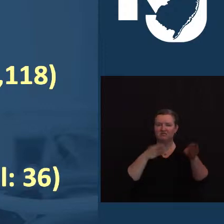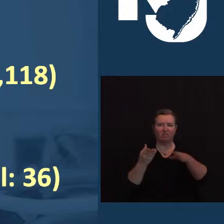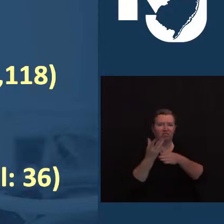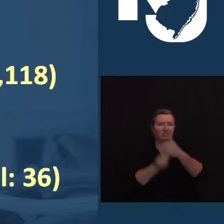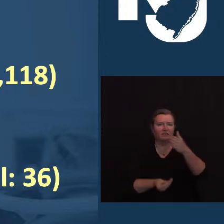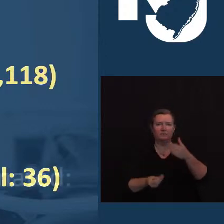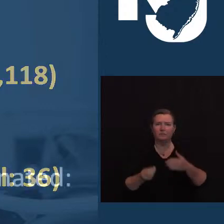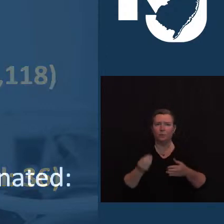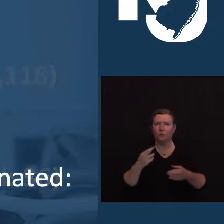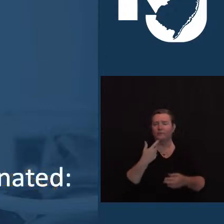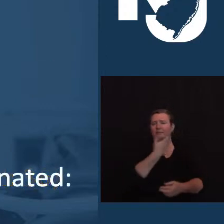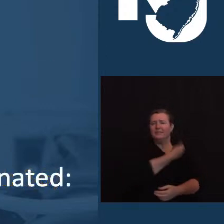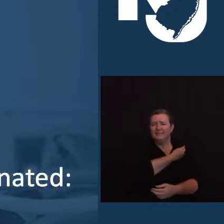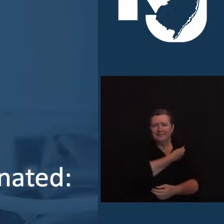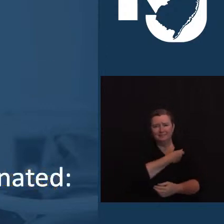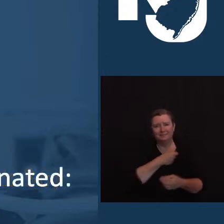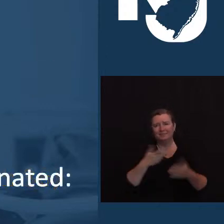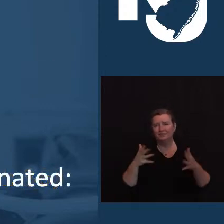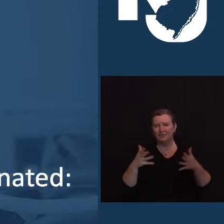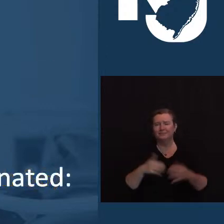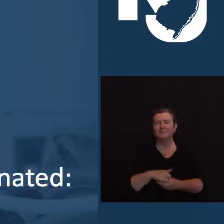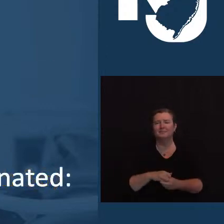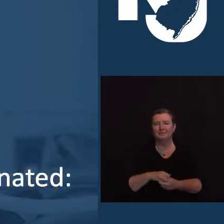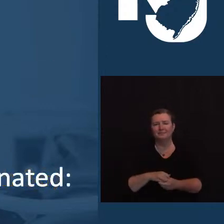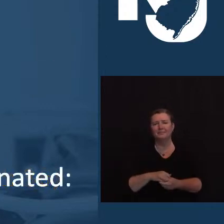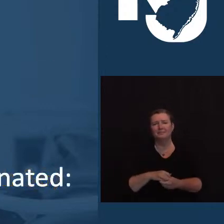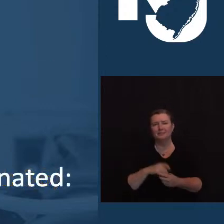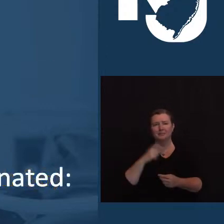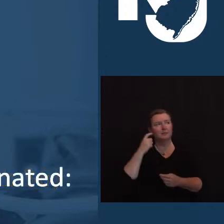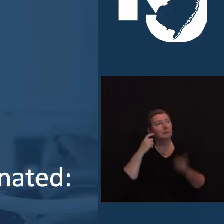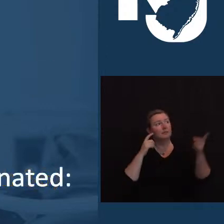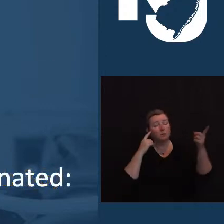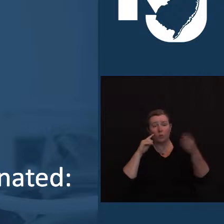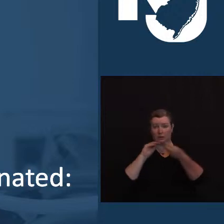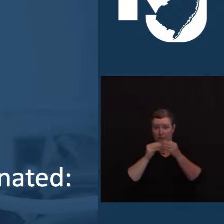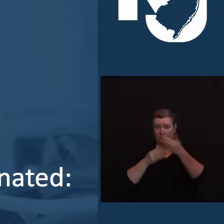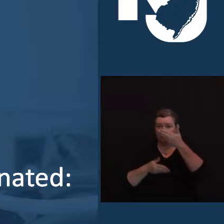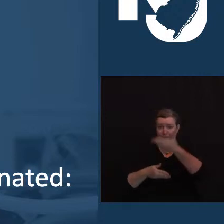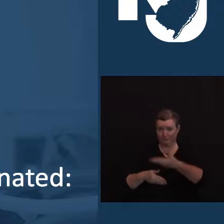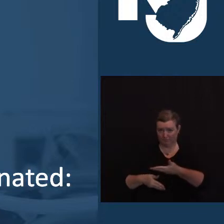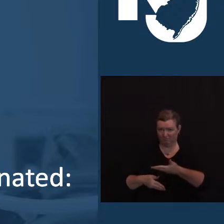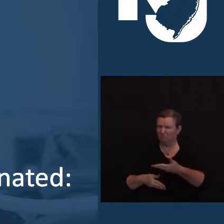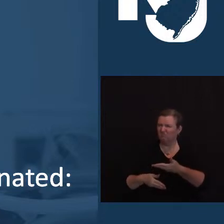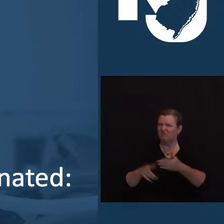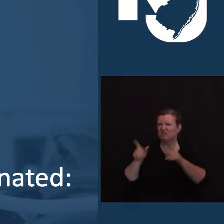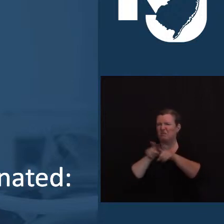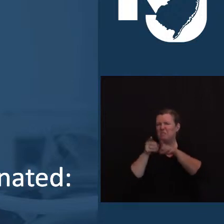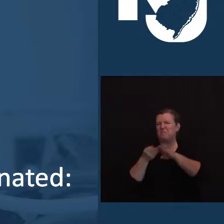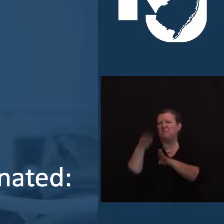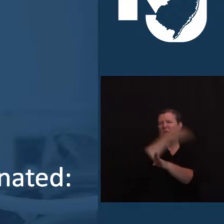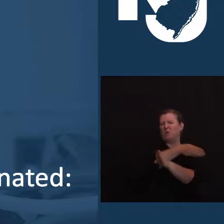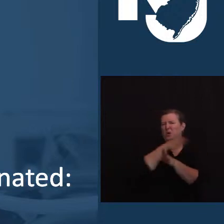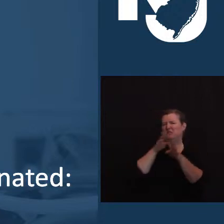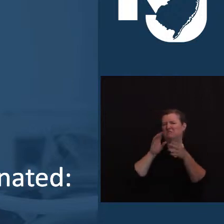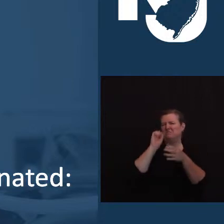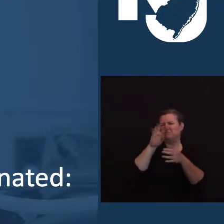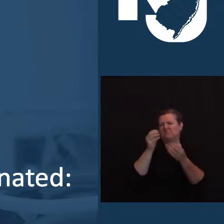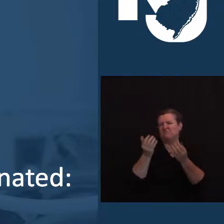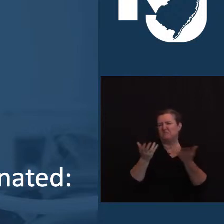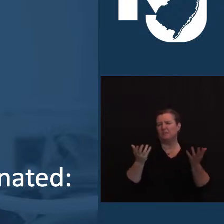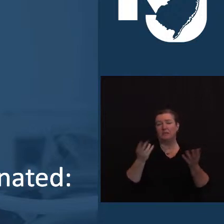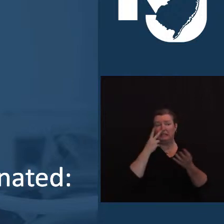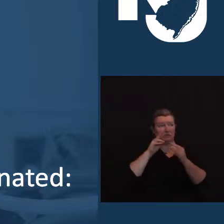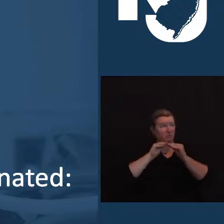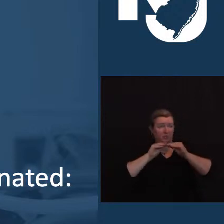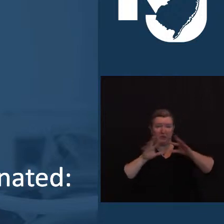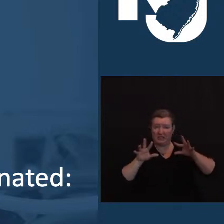vaccinated. So again, look at these numbers and take them to heart. This is truly only a pandemic among the unvaccinated. Those